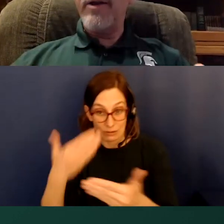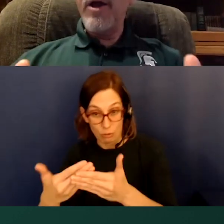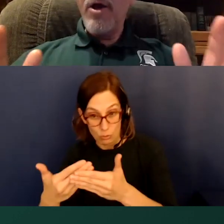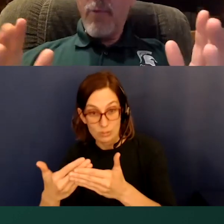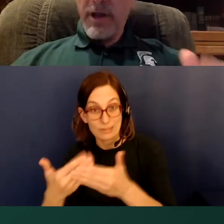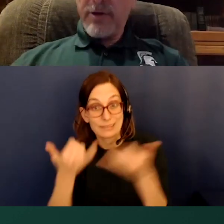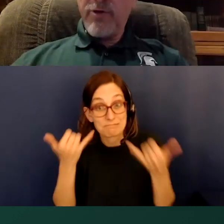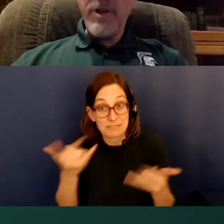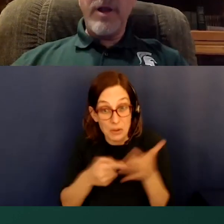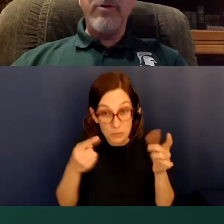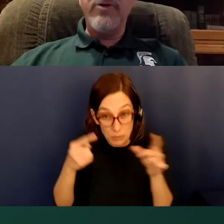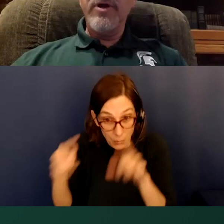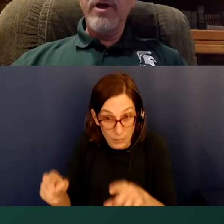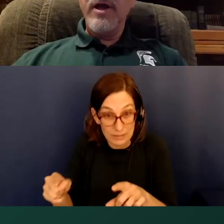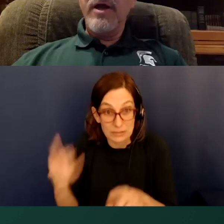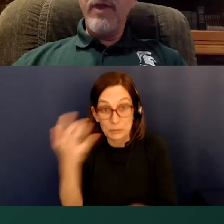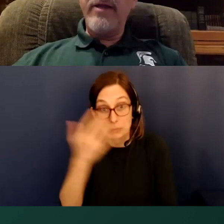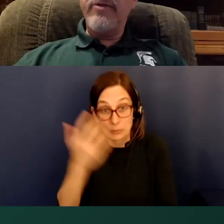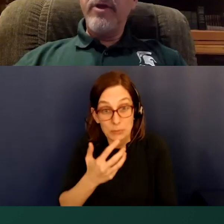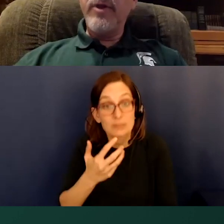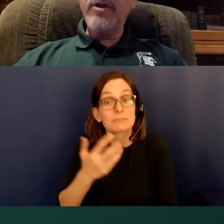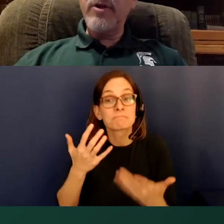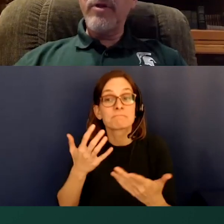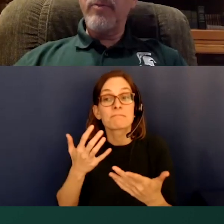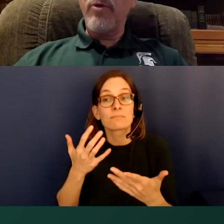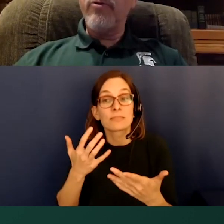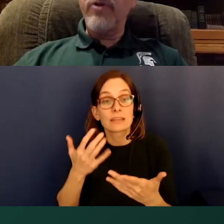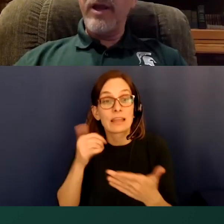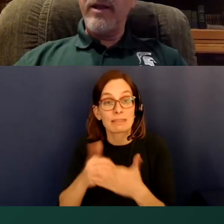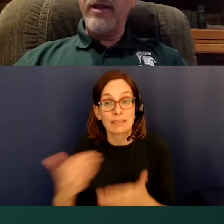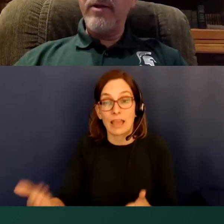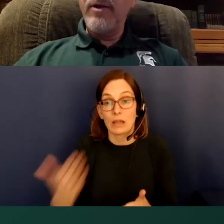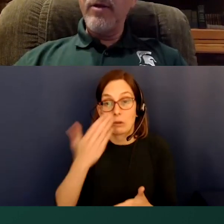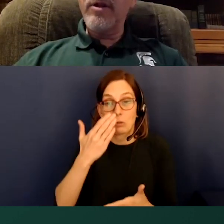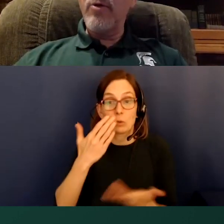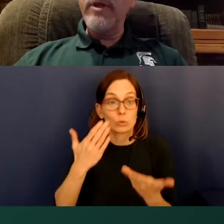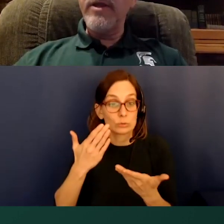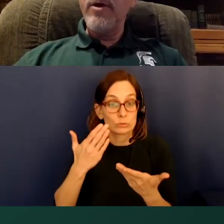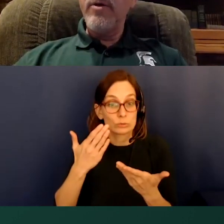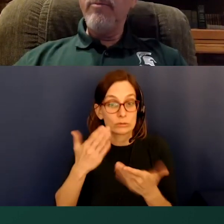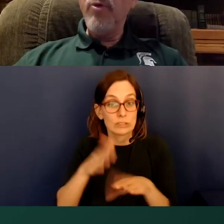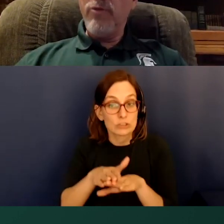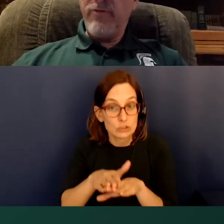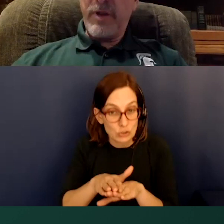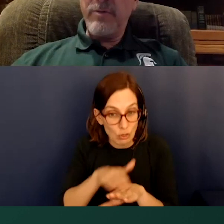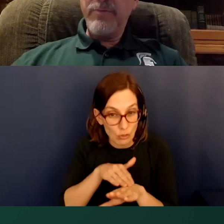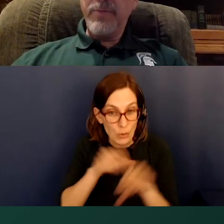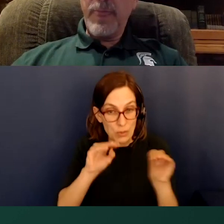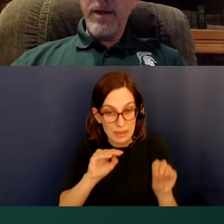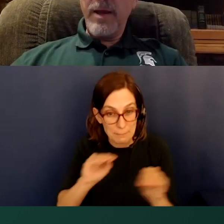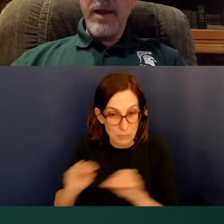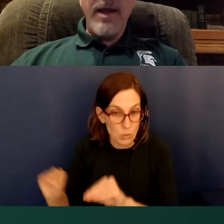going on? Well, it turns out that this close approach slowly moves.